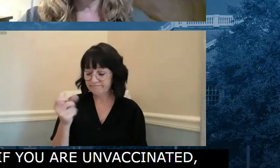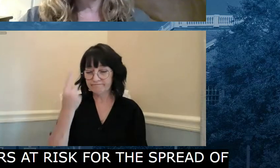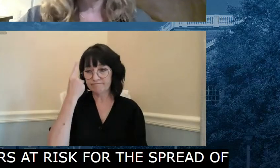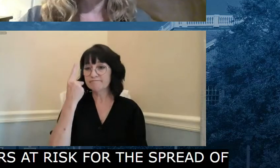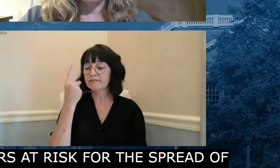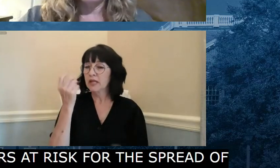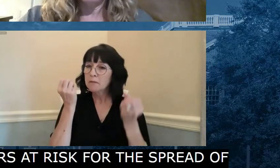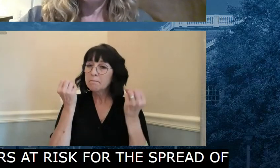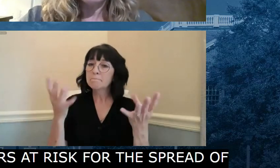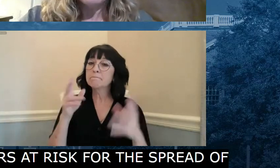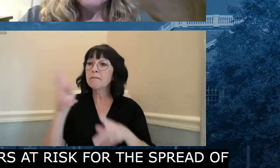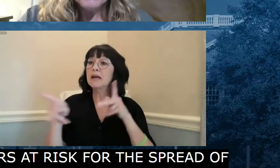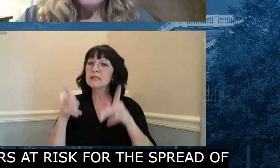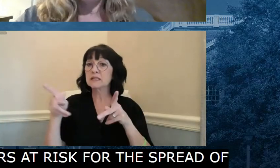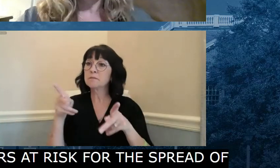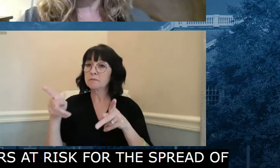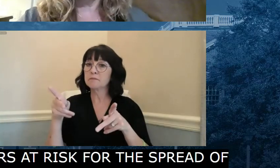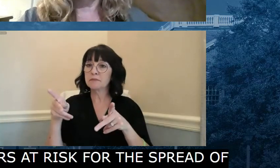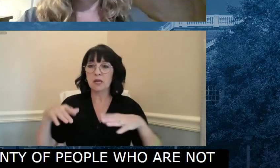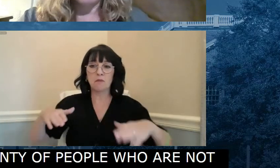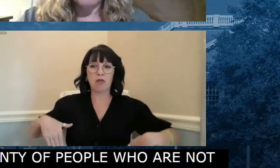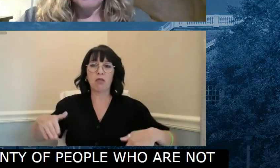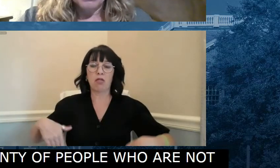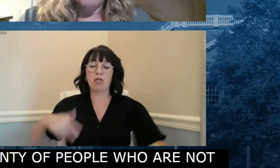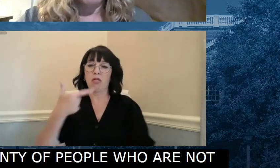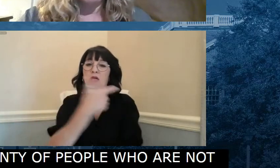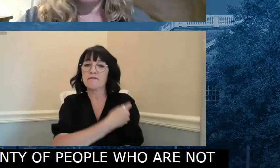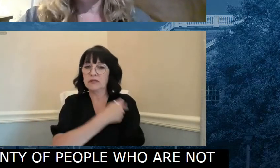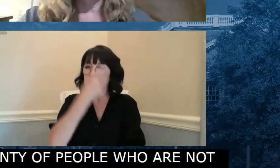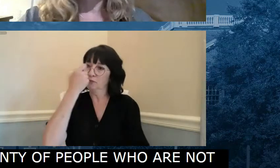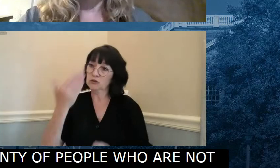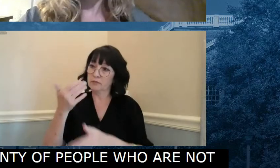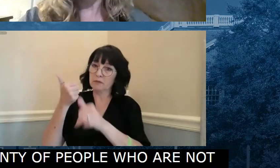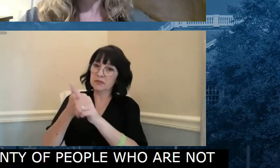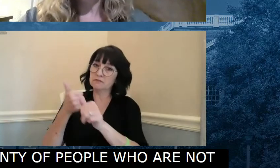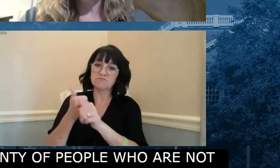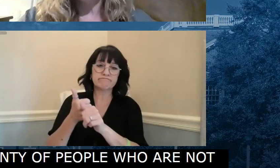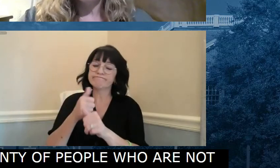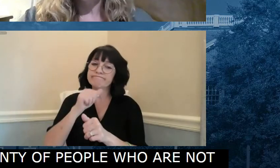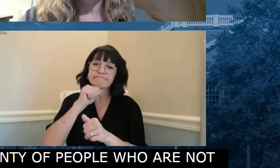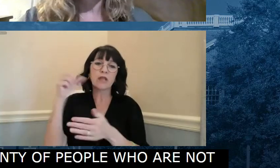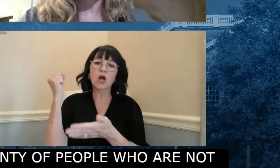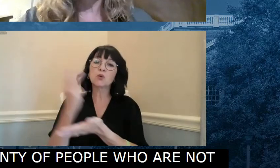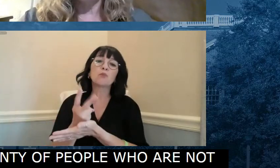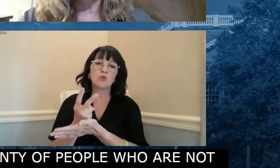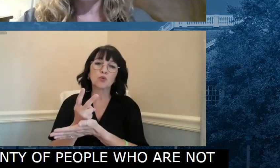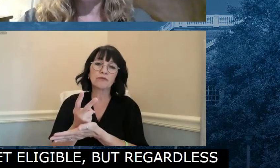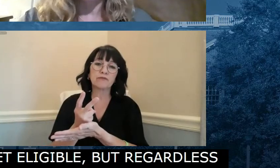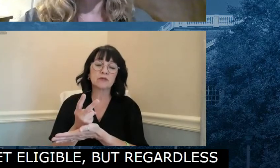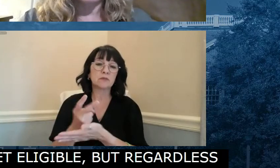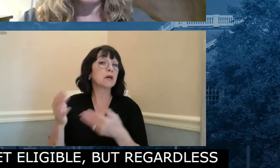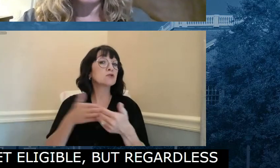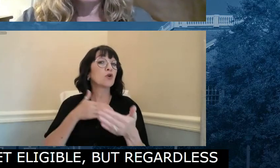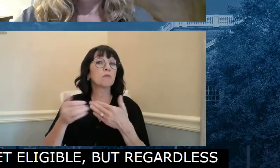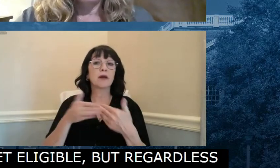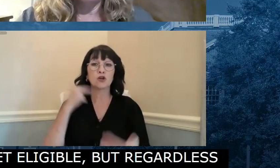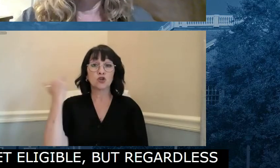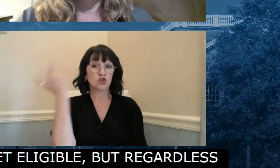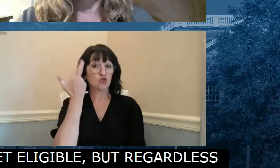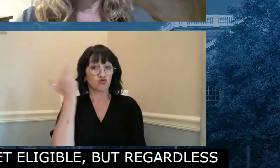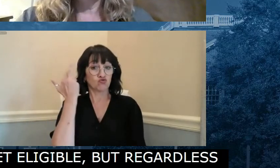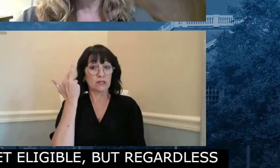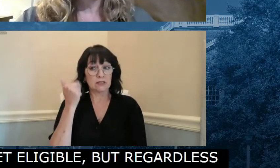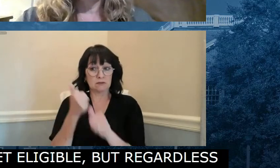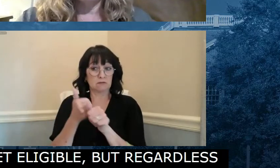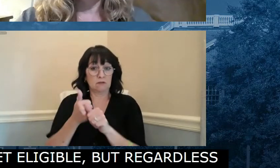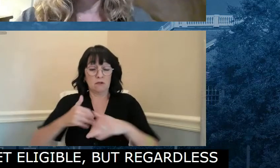they're not yet eligible. But regardless of the reason that you're not vaccinated, if